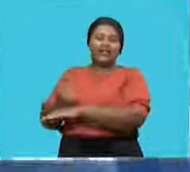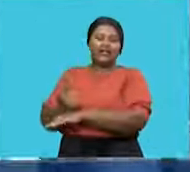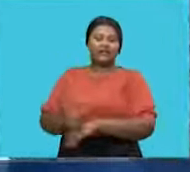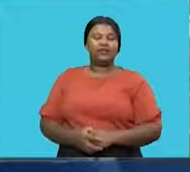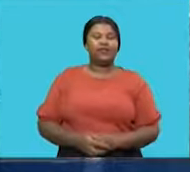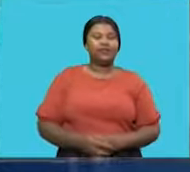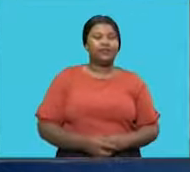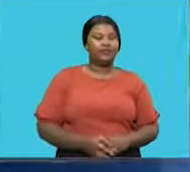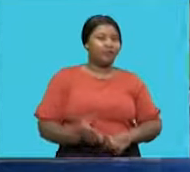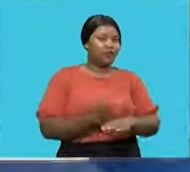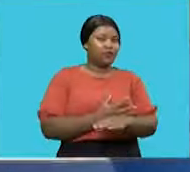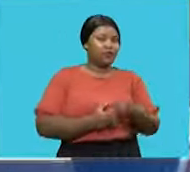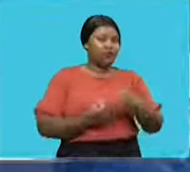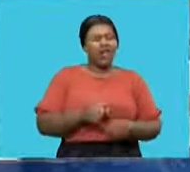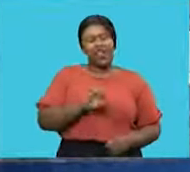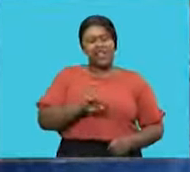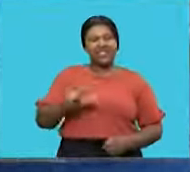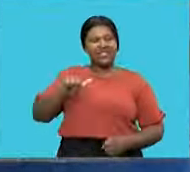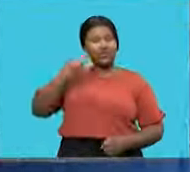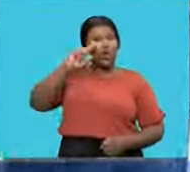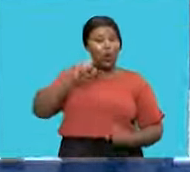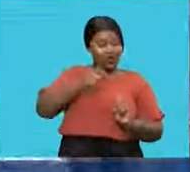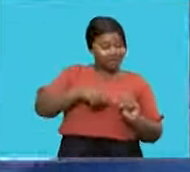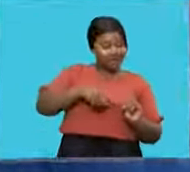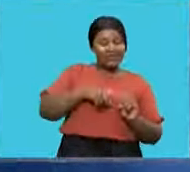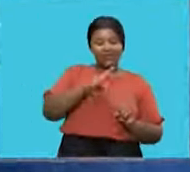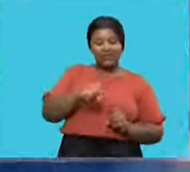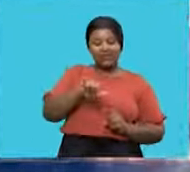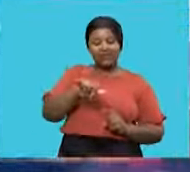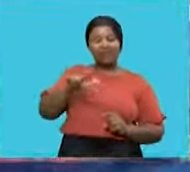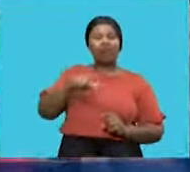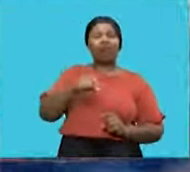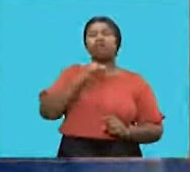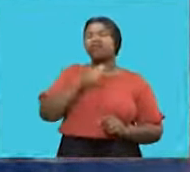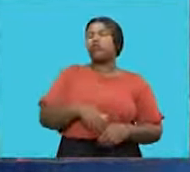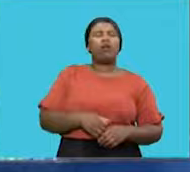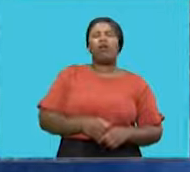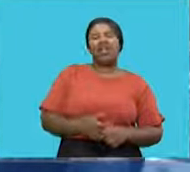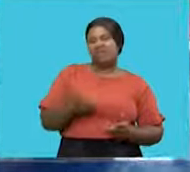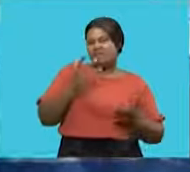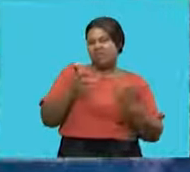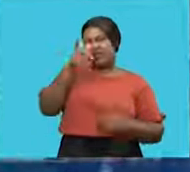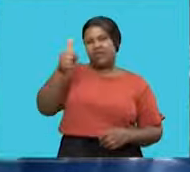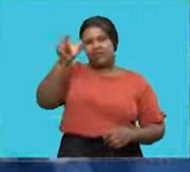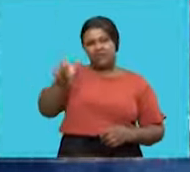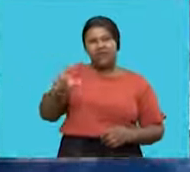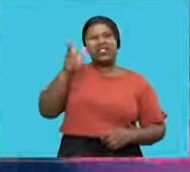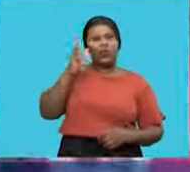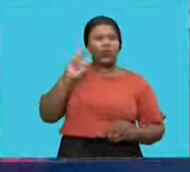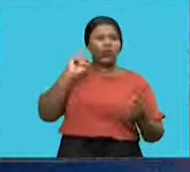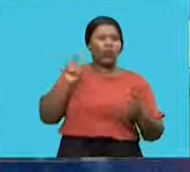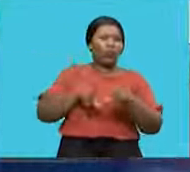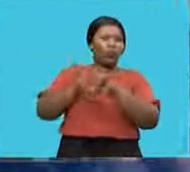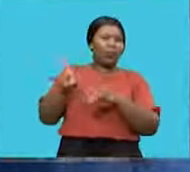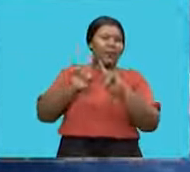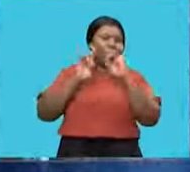Before the race, the 36-year-old Van Sail, who holds the record in the women's race, had predicted it might be the broken this year, but